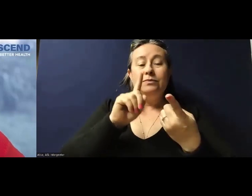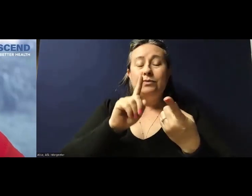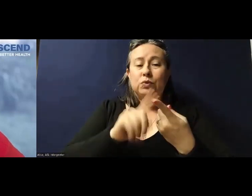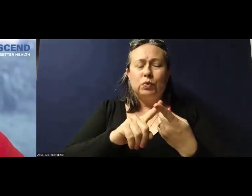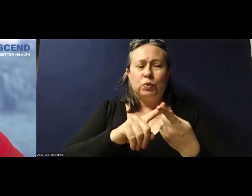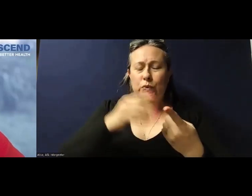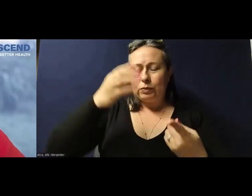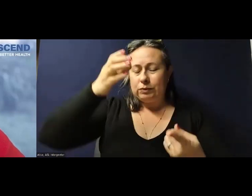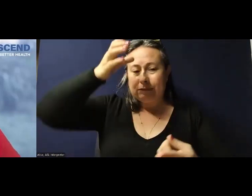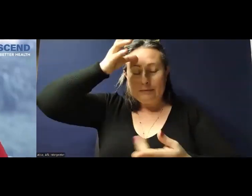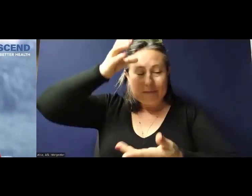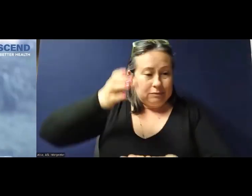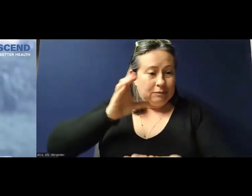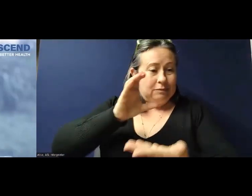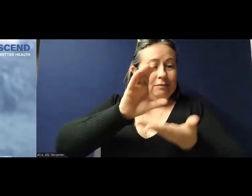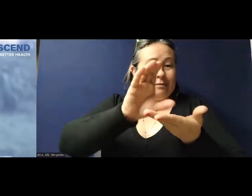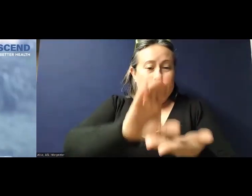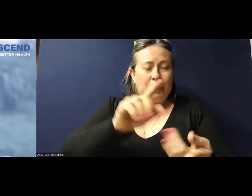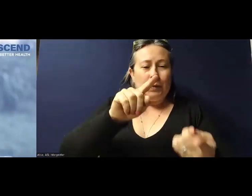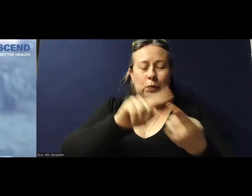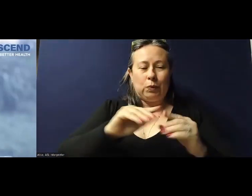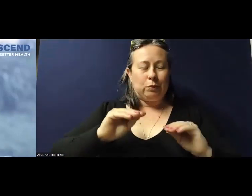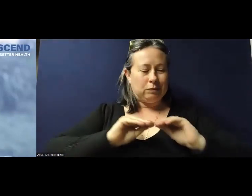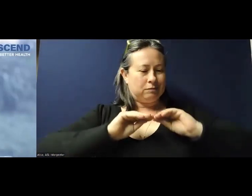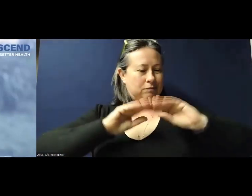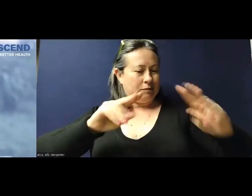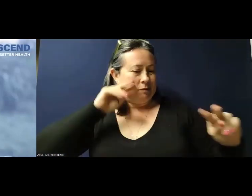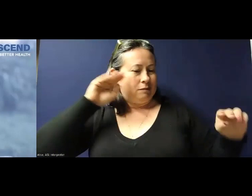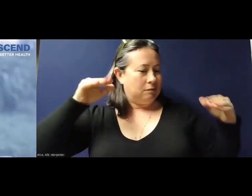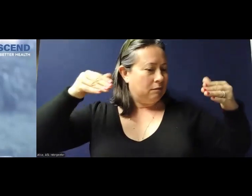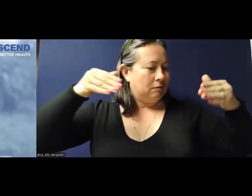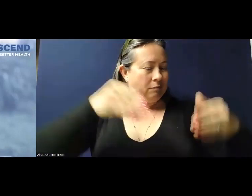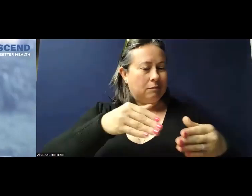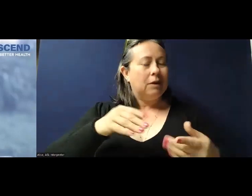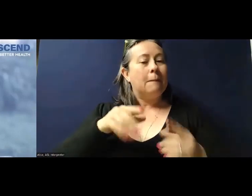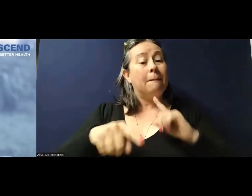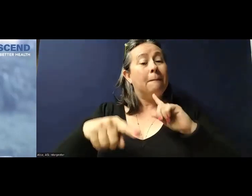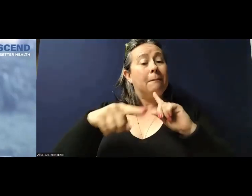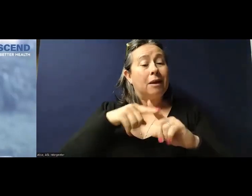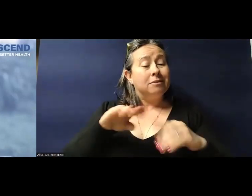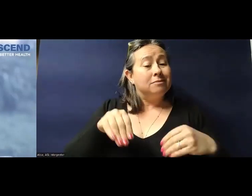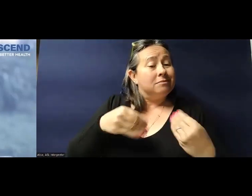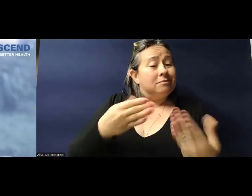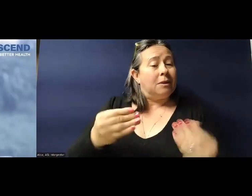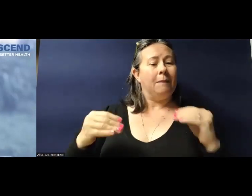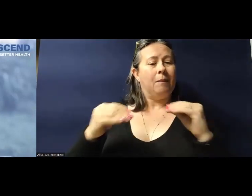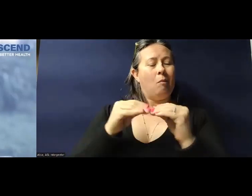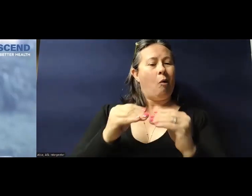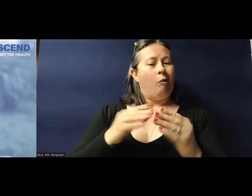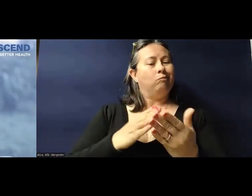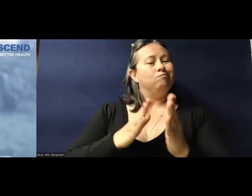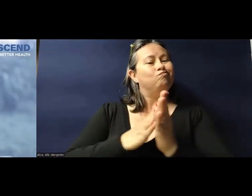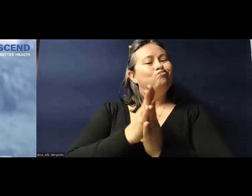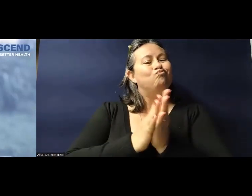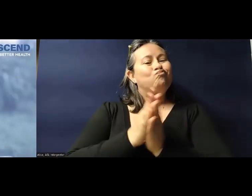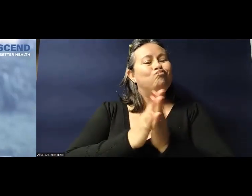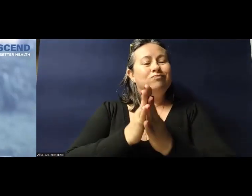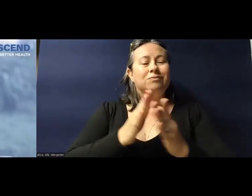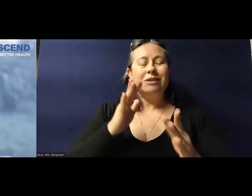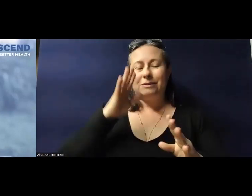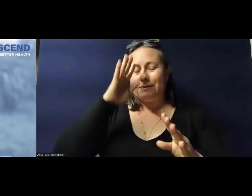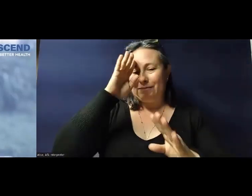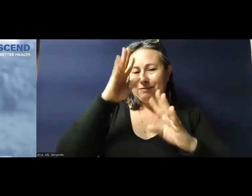while serving as a spur to newer, even more innovative solutions. By creating a flexible structure